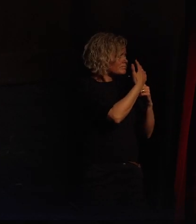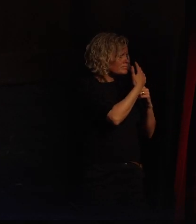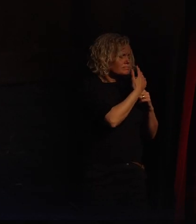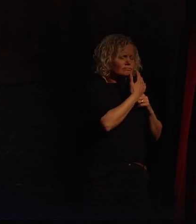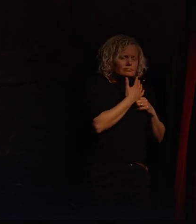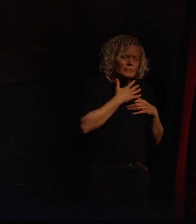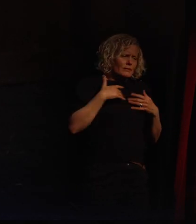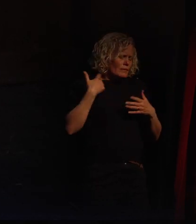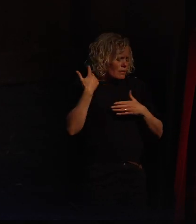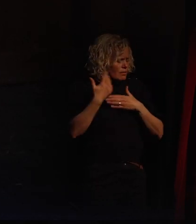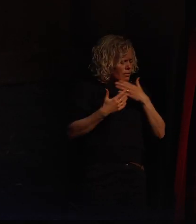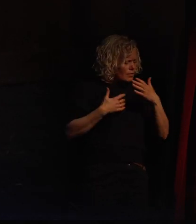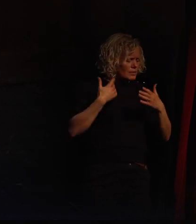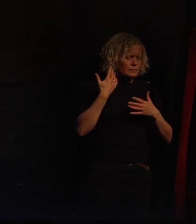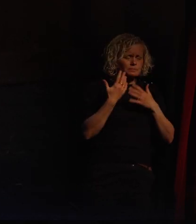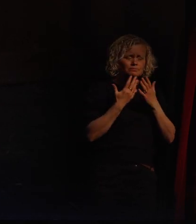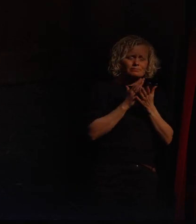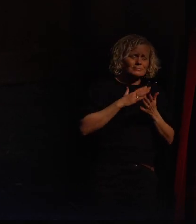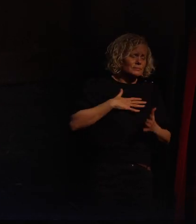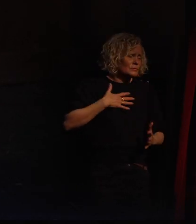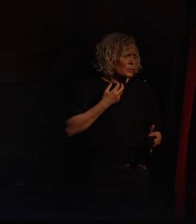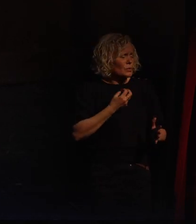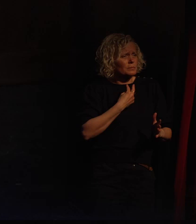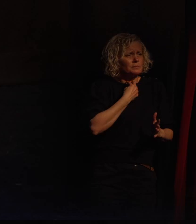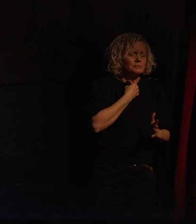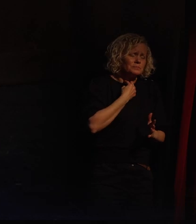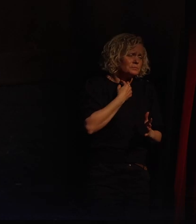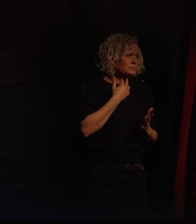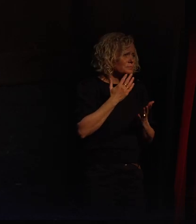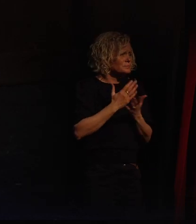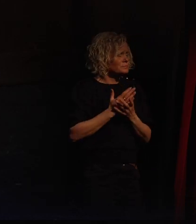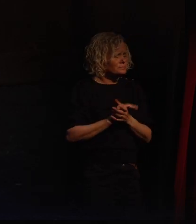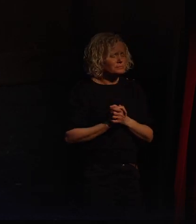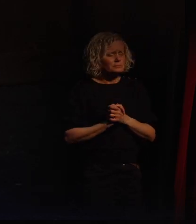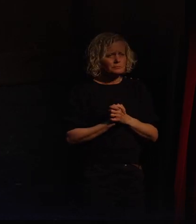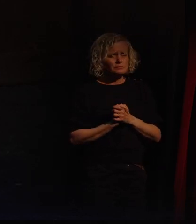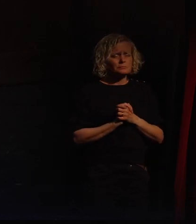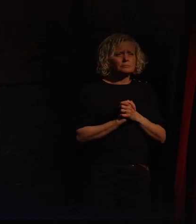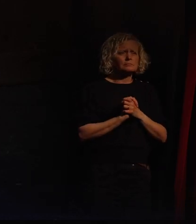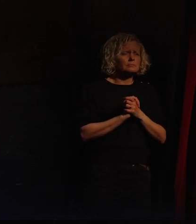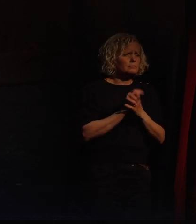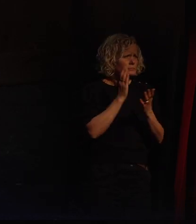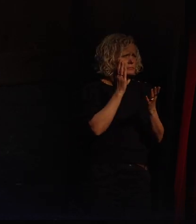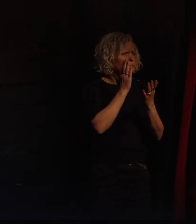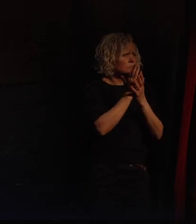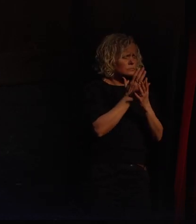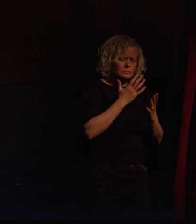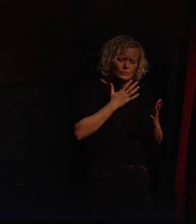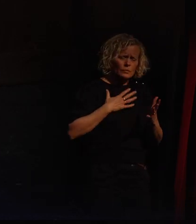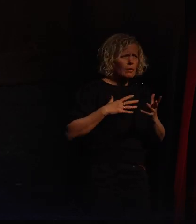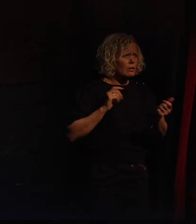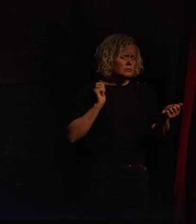Highway of regret. of change